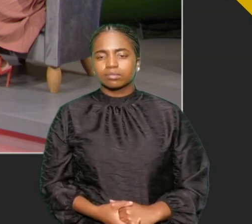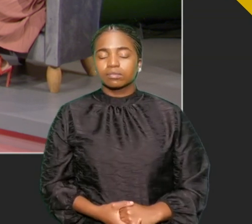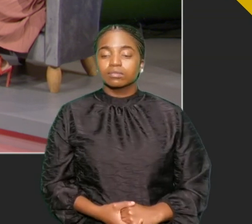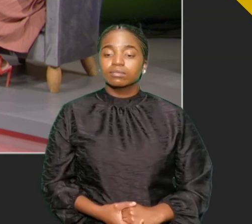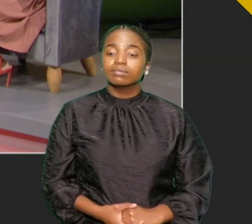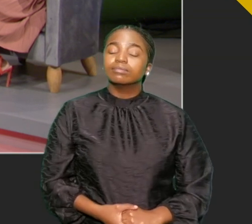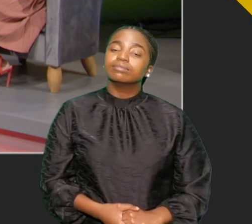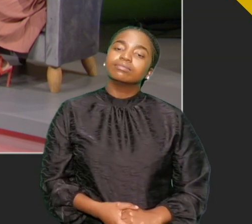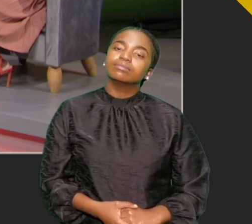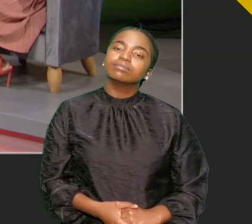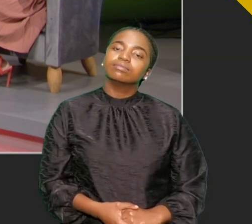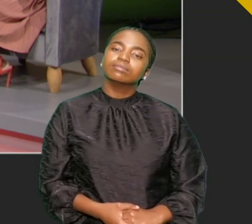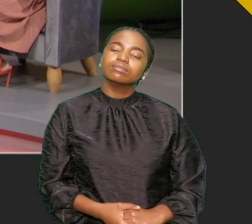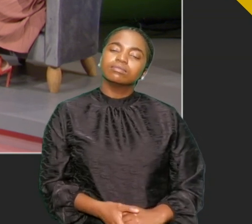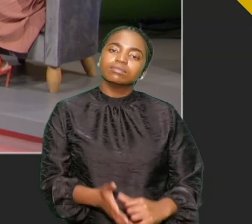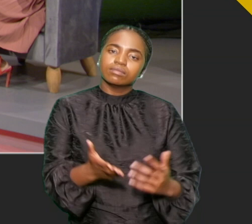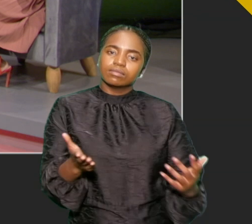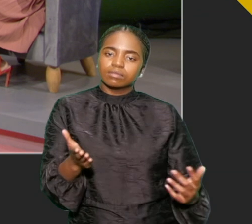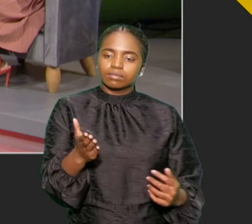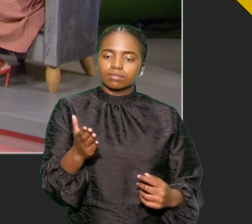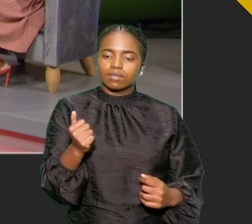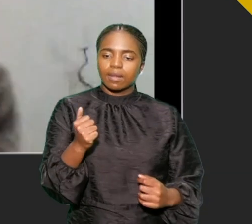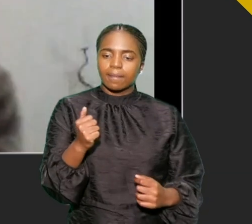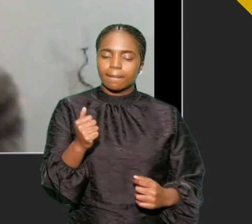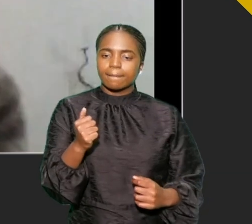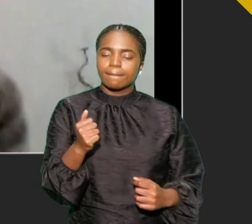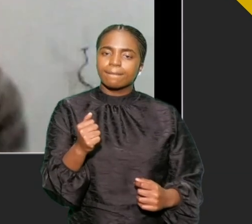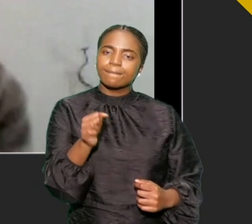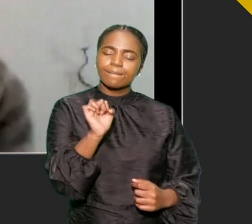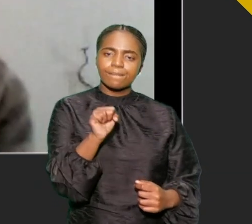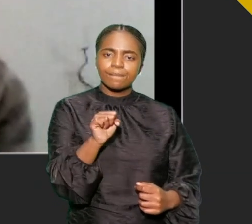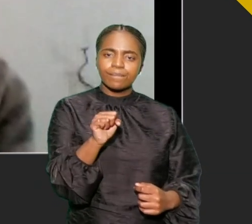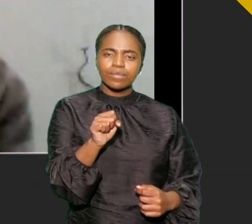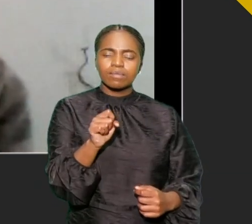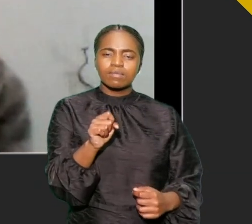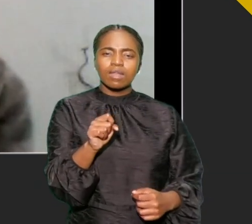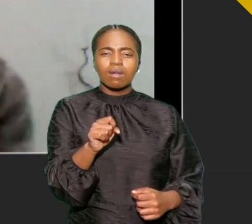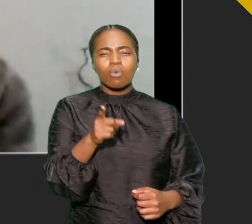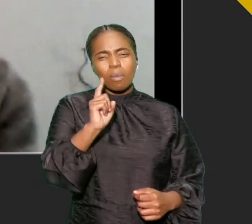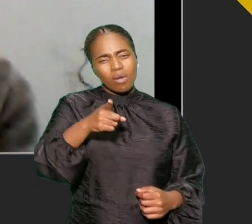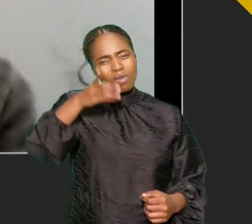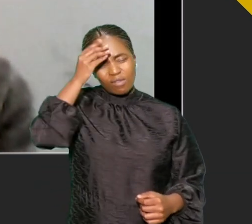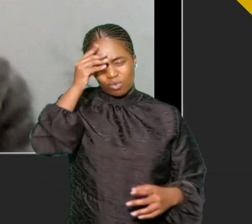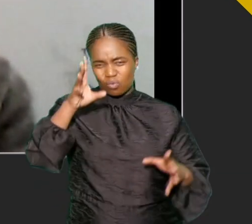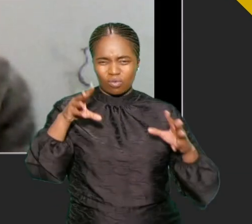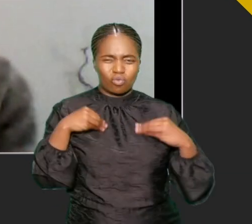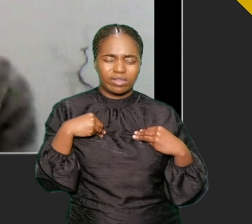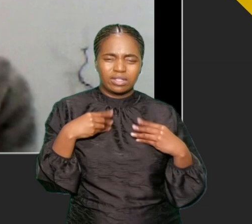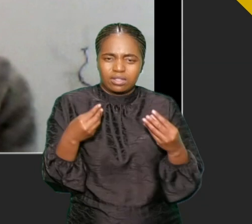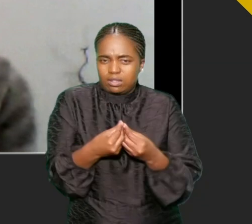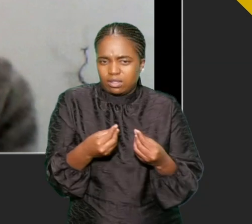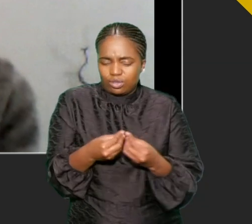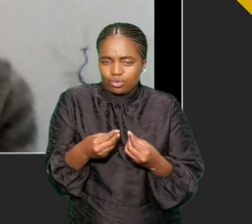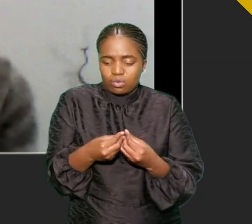This also is gave us, I think it gave us a chance to reflect on what has been happening and